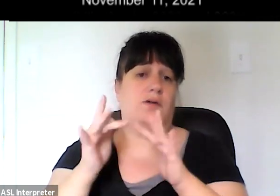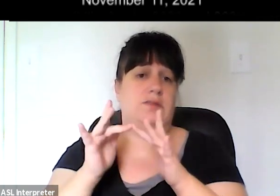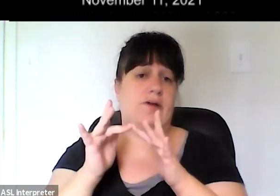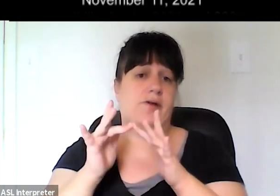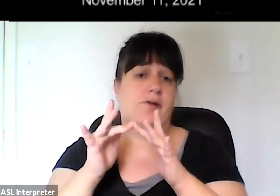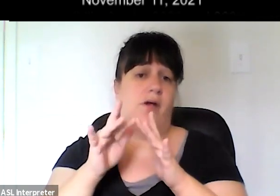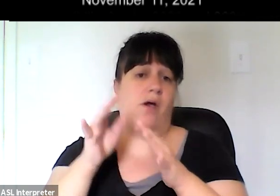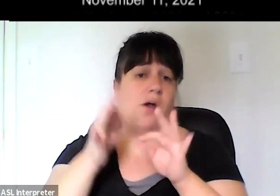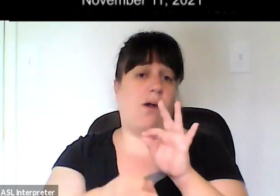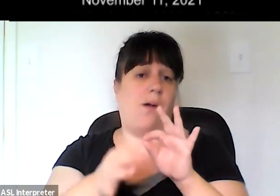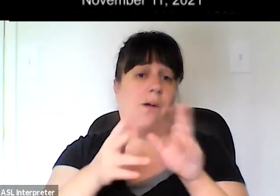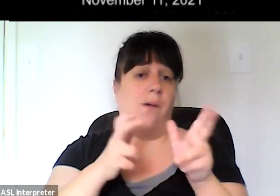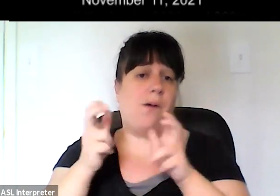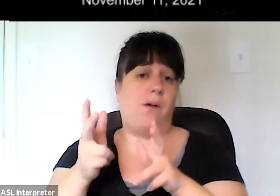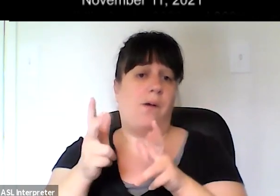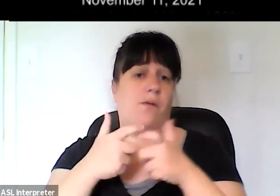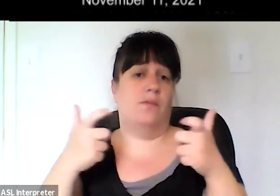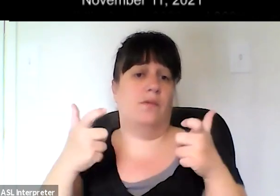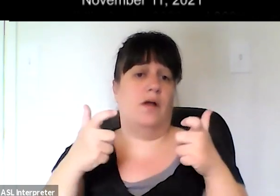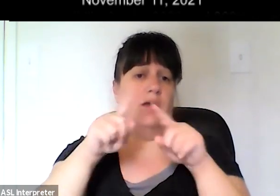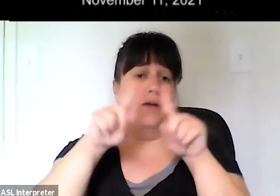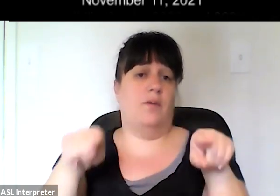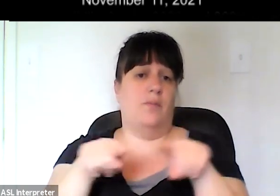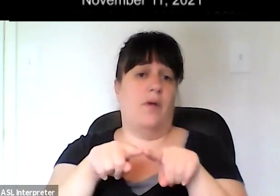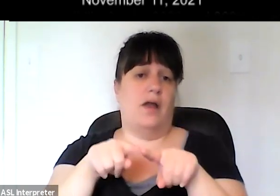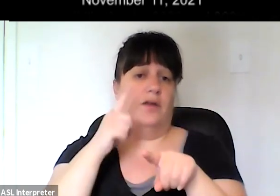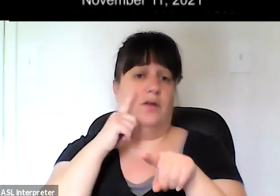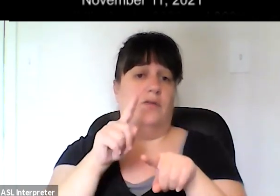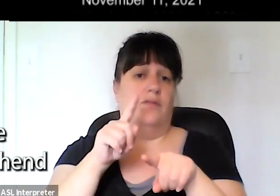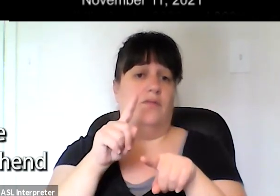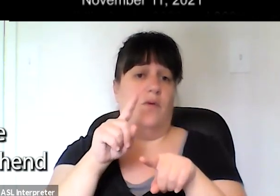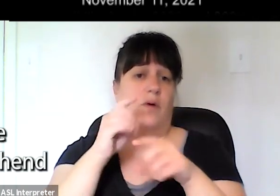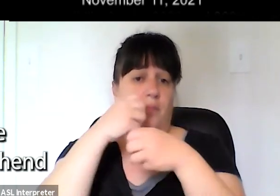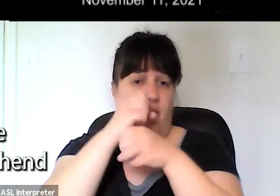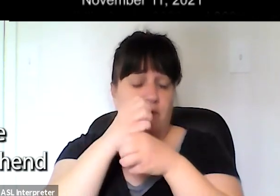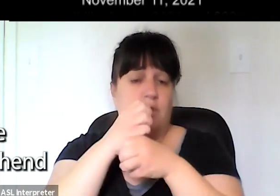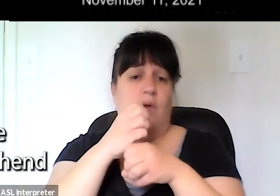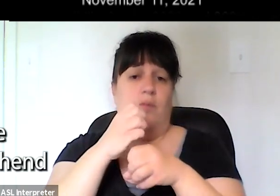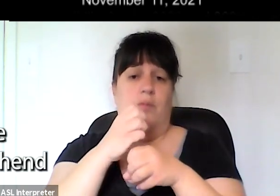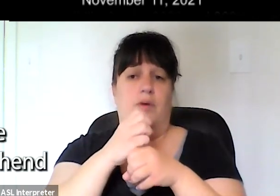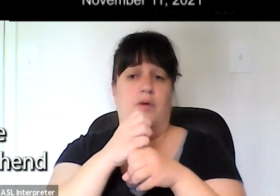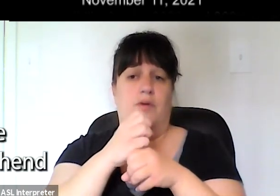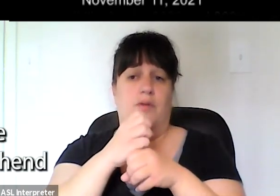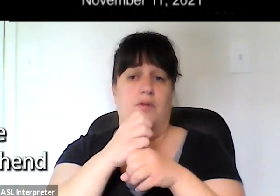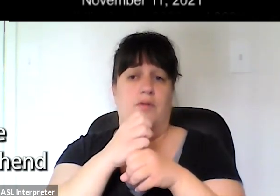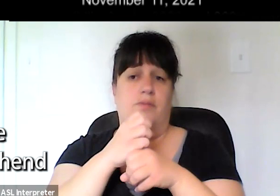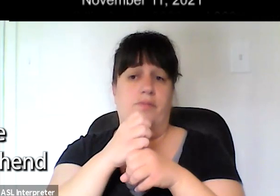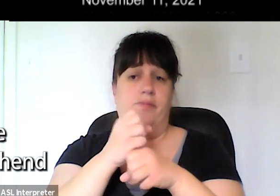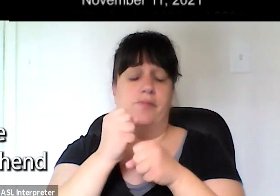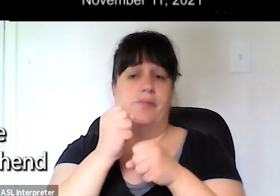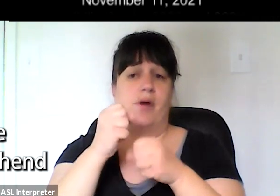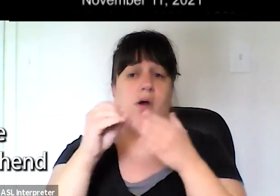as simple as installing large monitors for microscopes so that people with high degree of visual